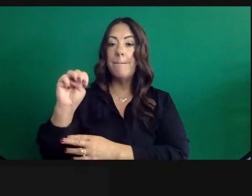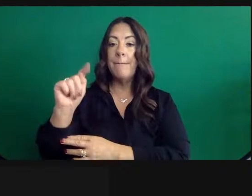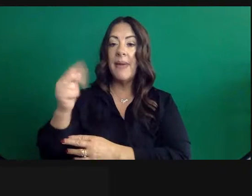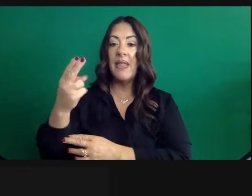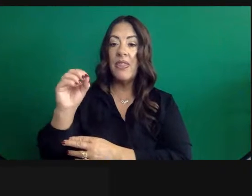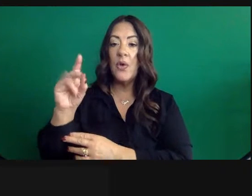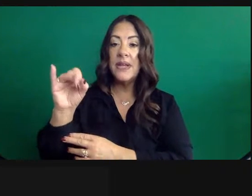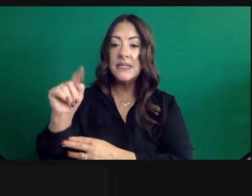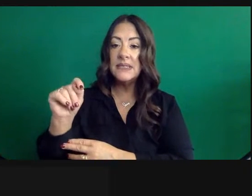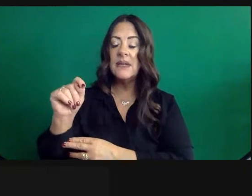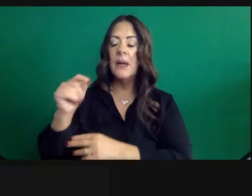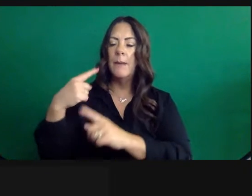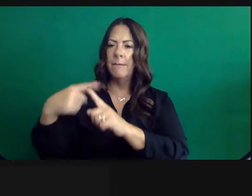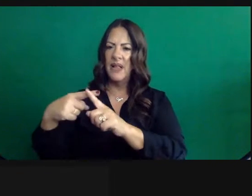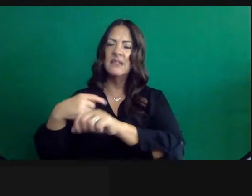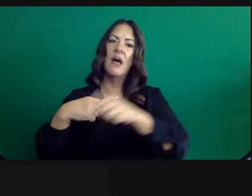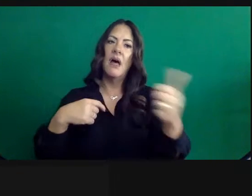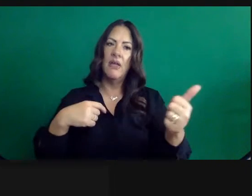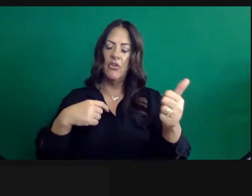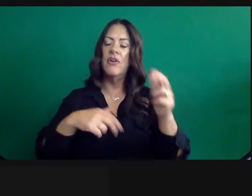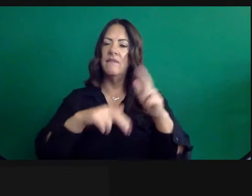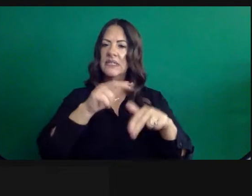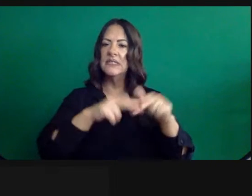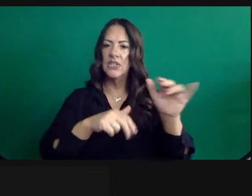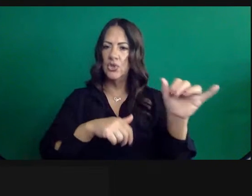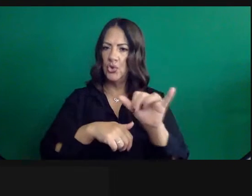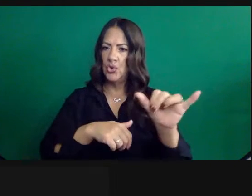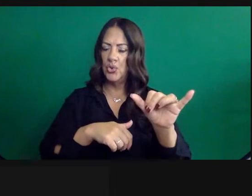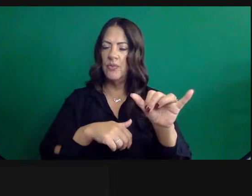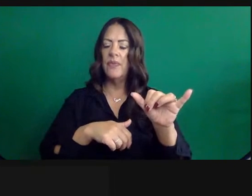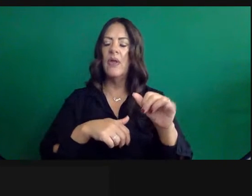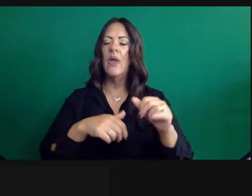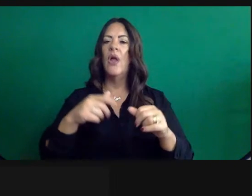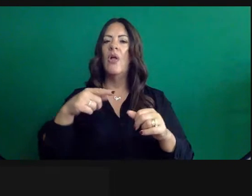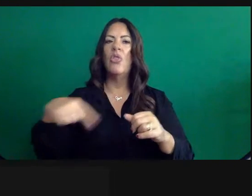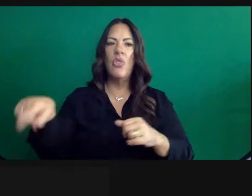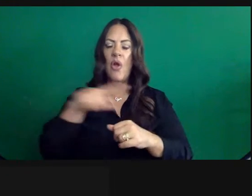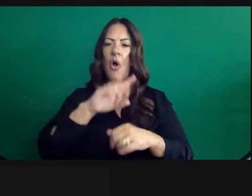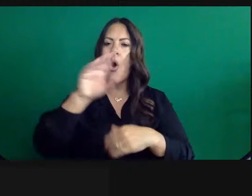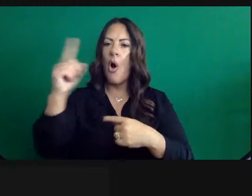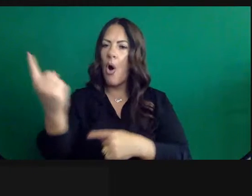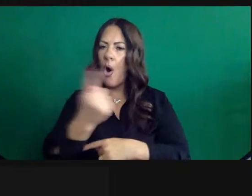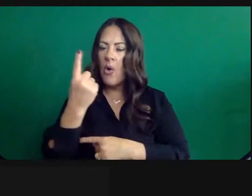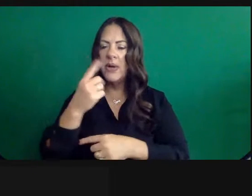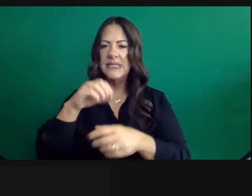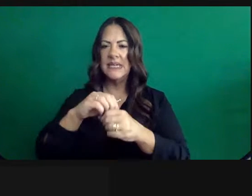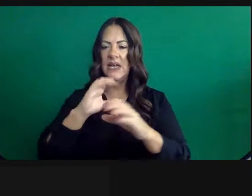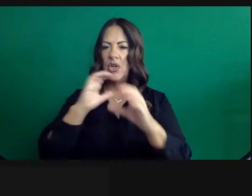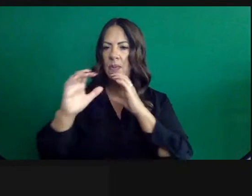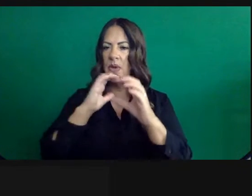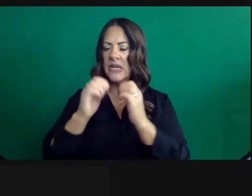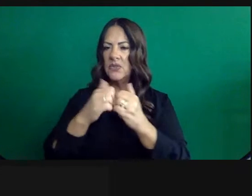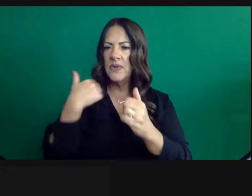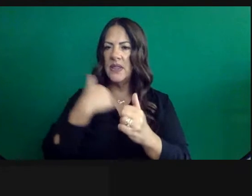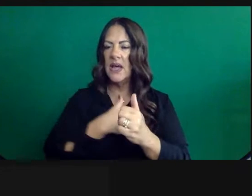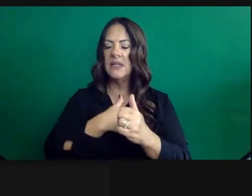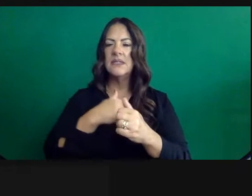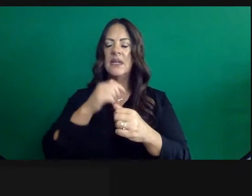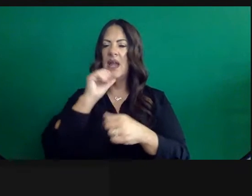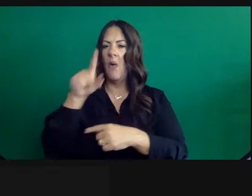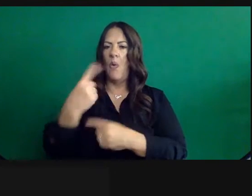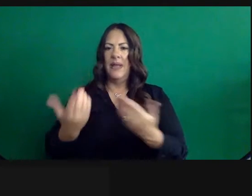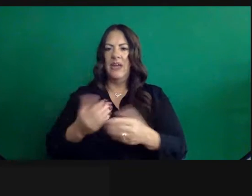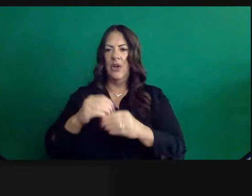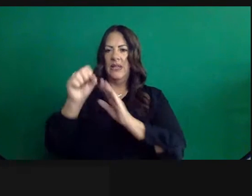that you mentioned, as well as a host of others, are constantly in communication about the data, working not just with the state,